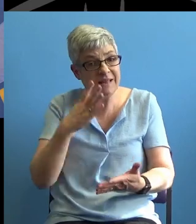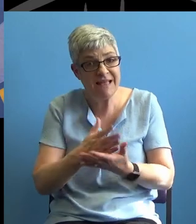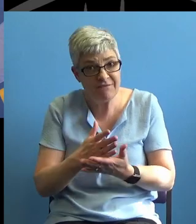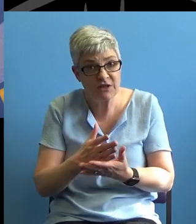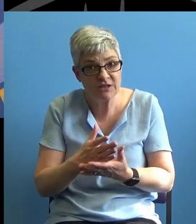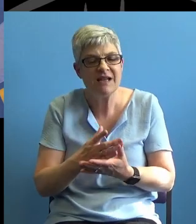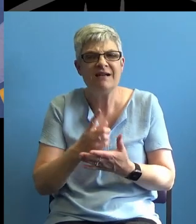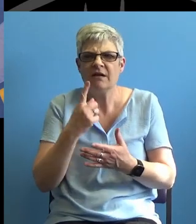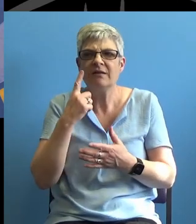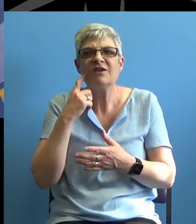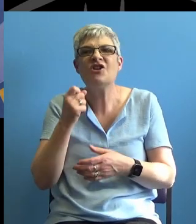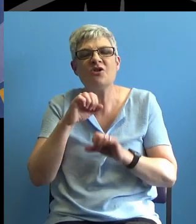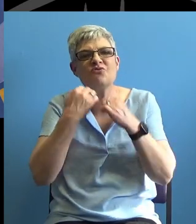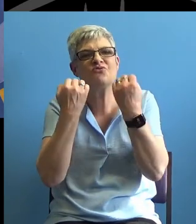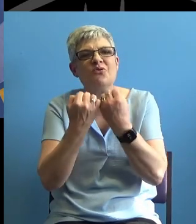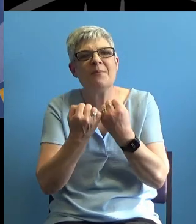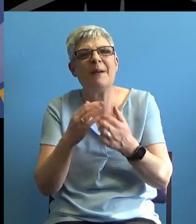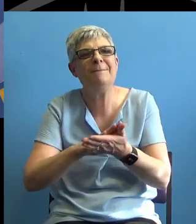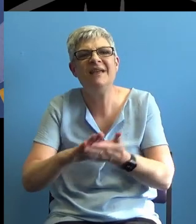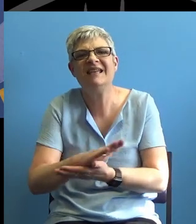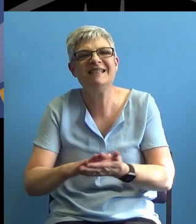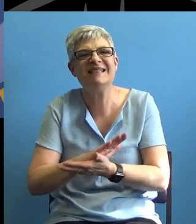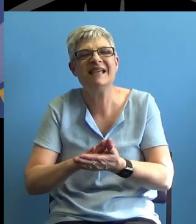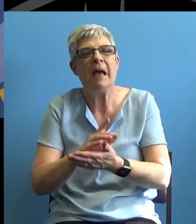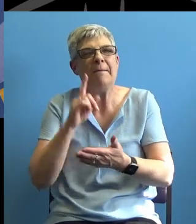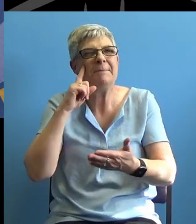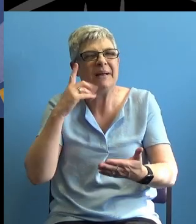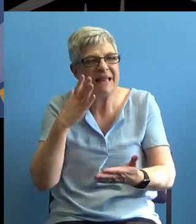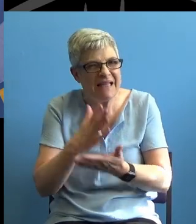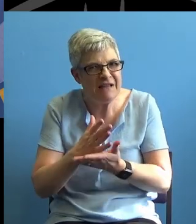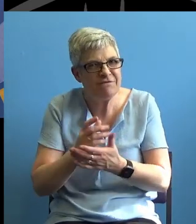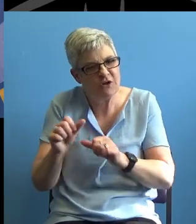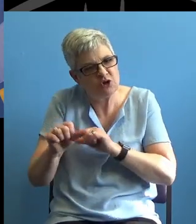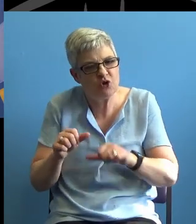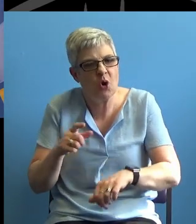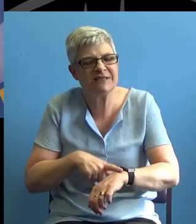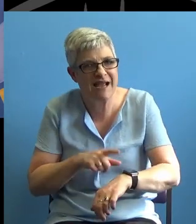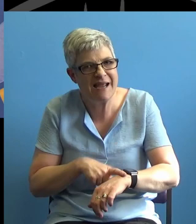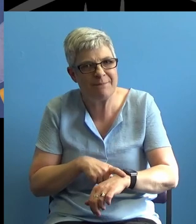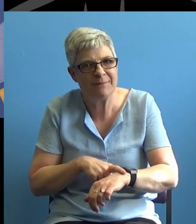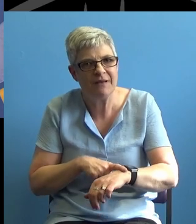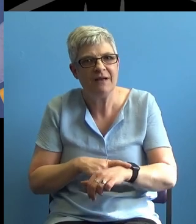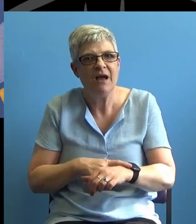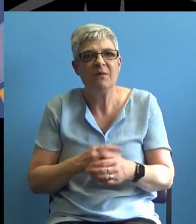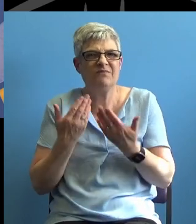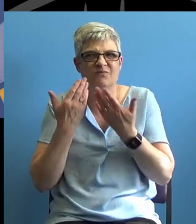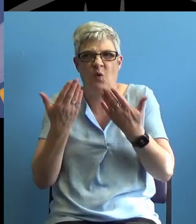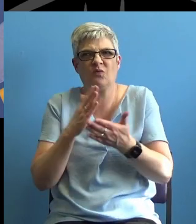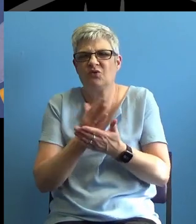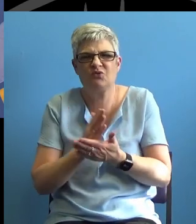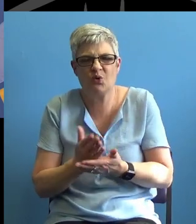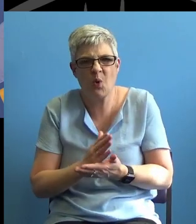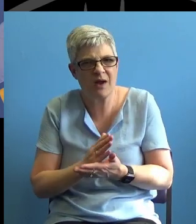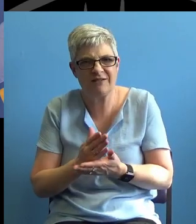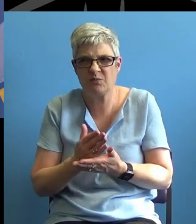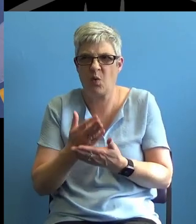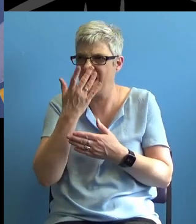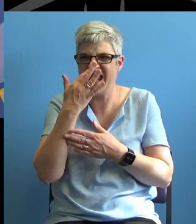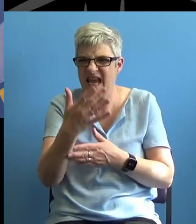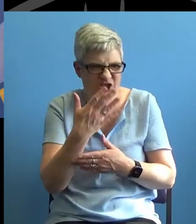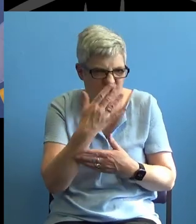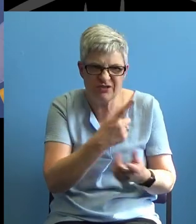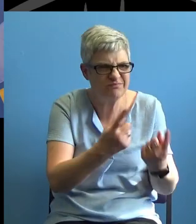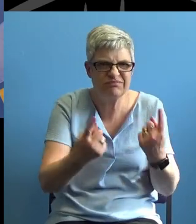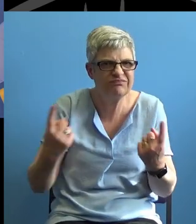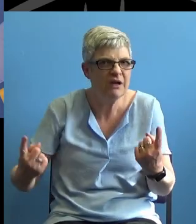when I say they were a young group of believers, I mean they were only believers for a young time. We have no idea how young or old they were by